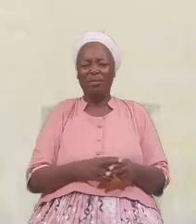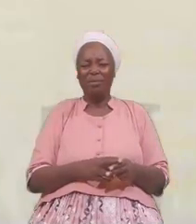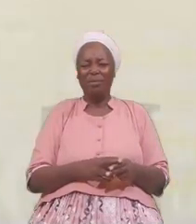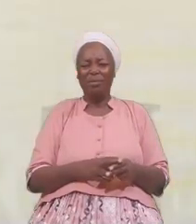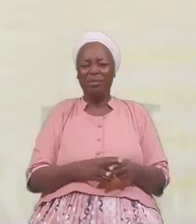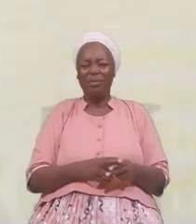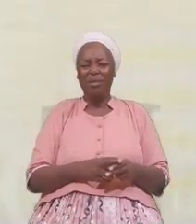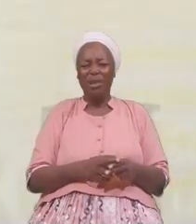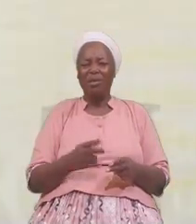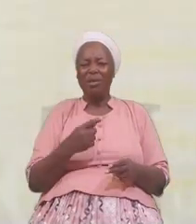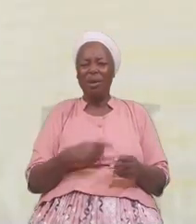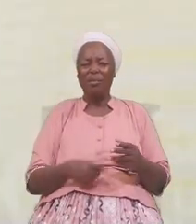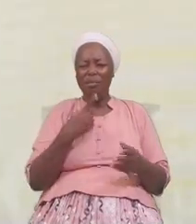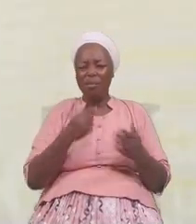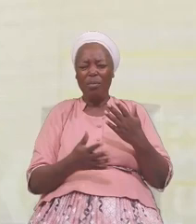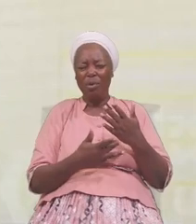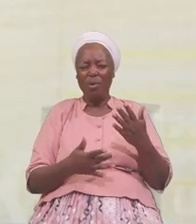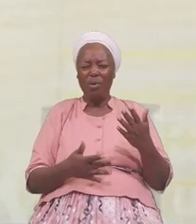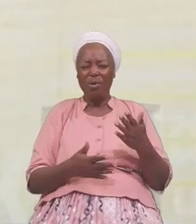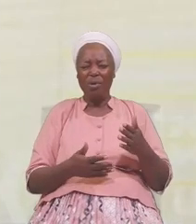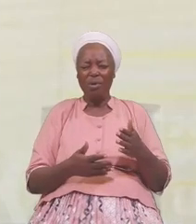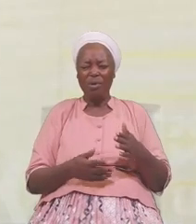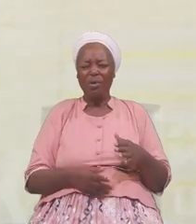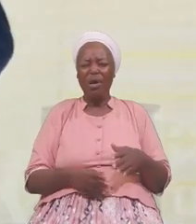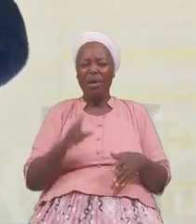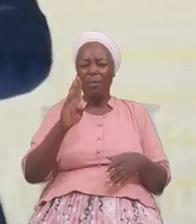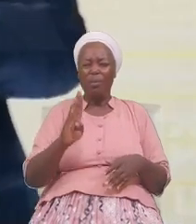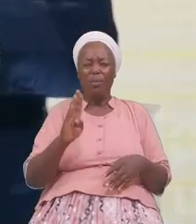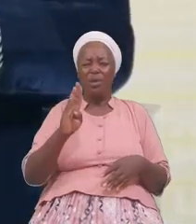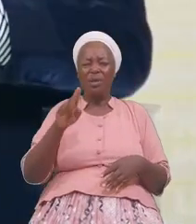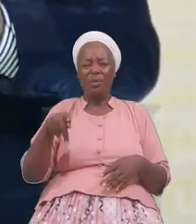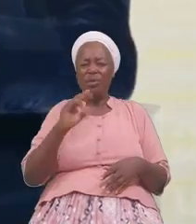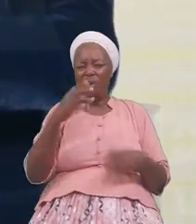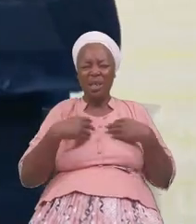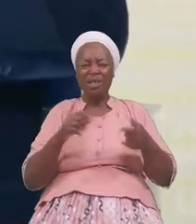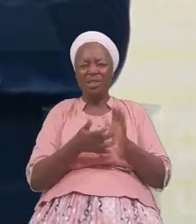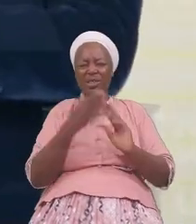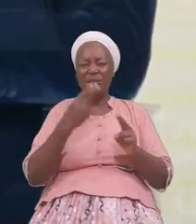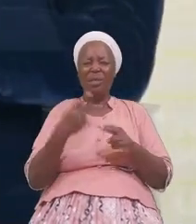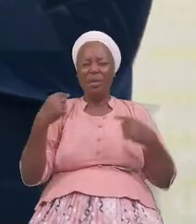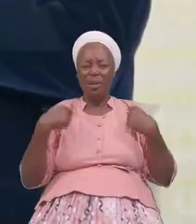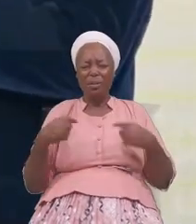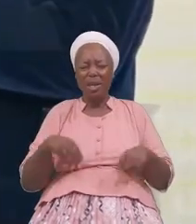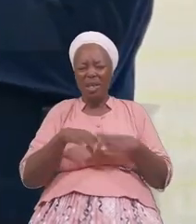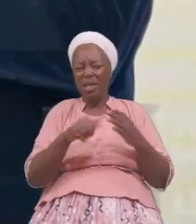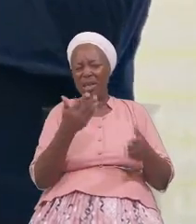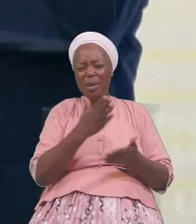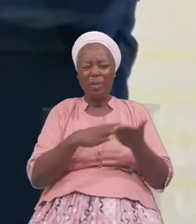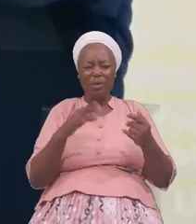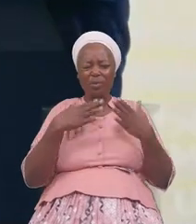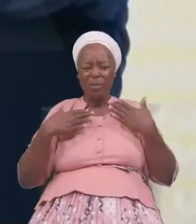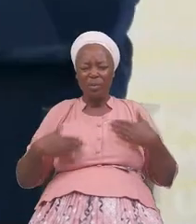Hypertension, you are healed in Jesus' name. The pain in any part of